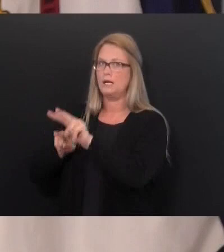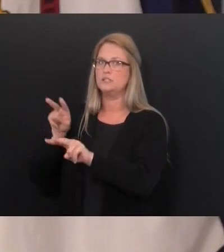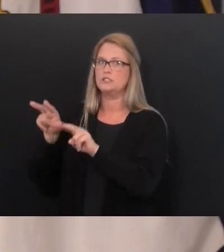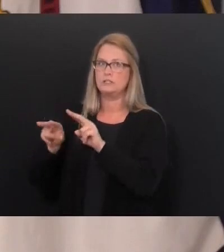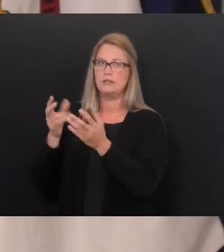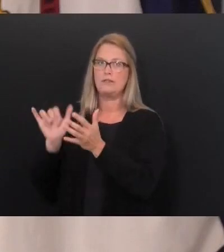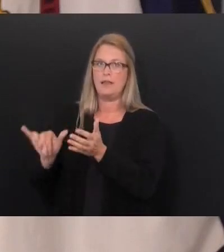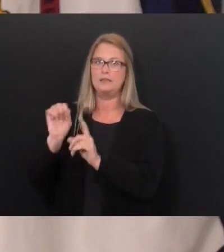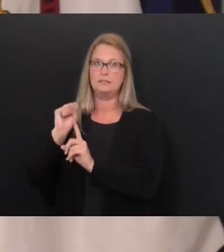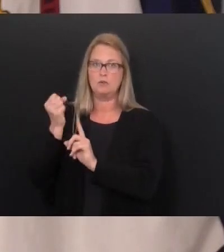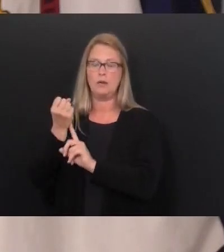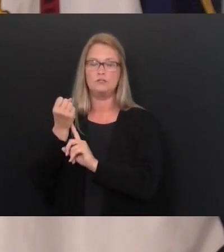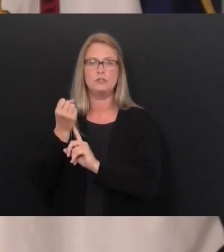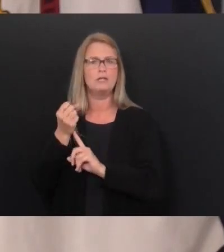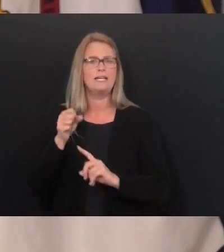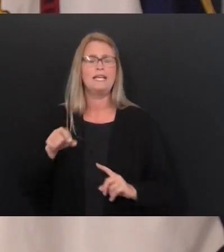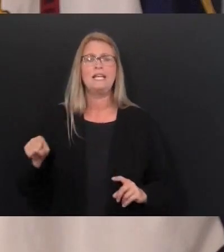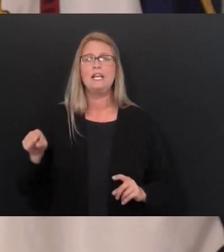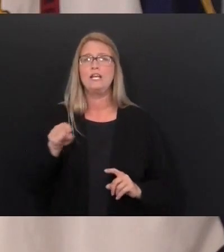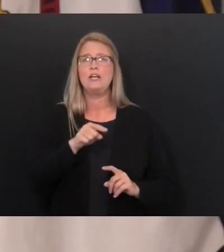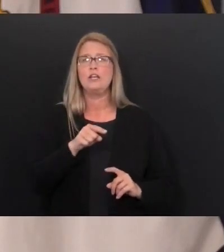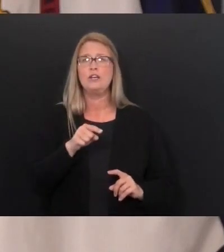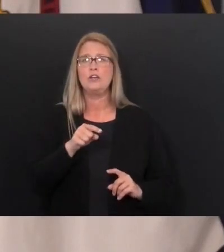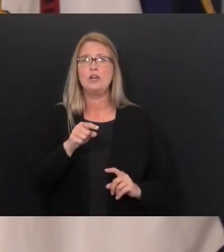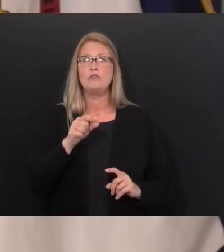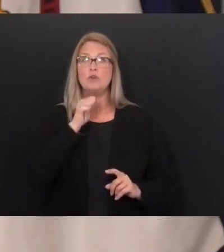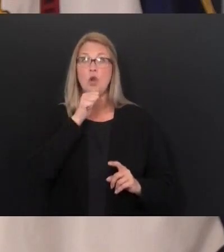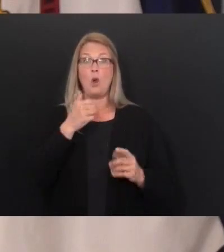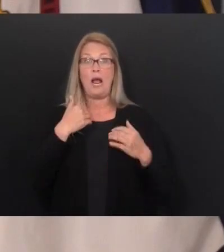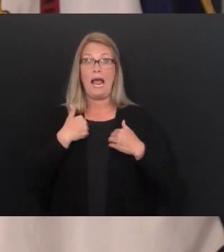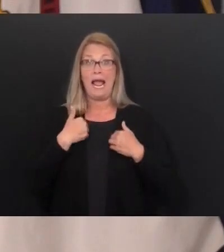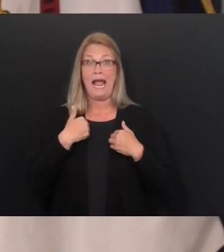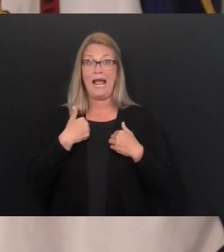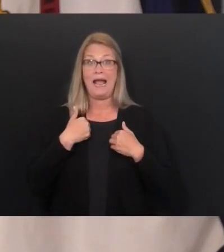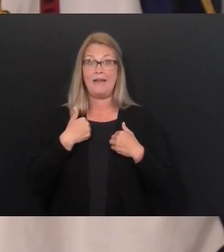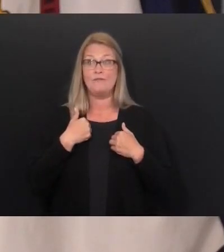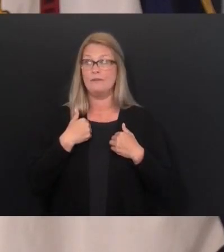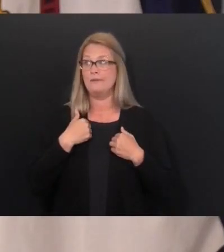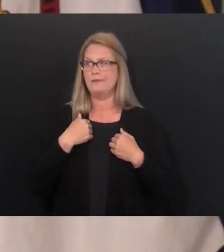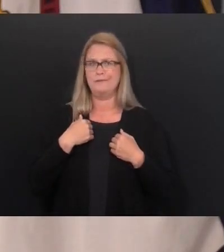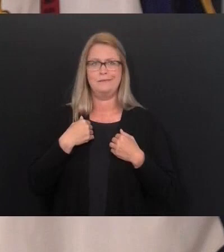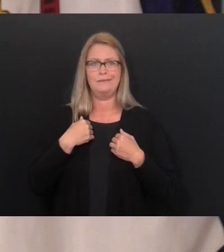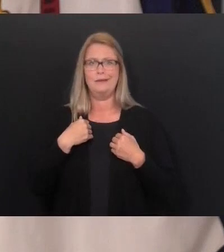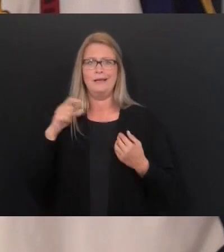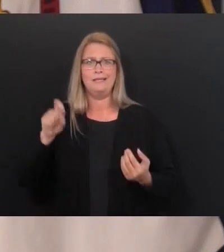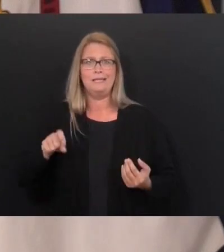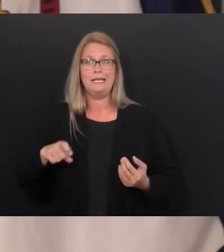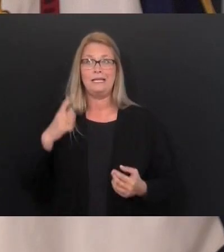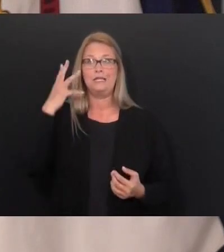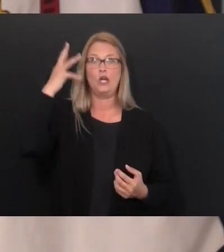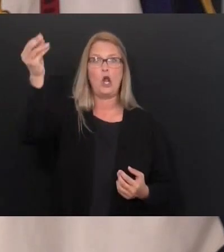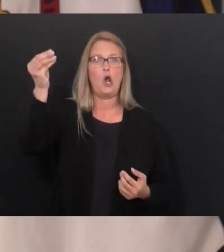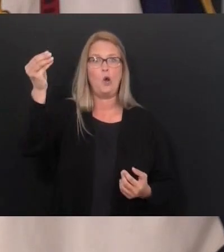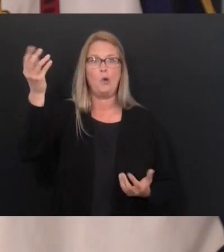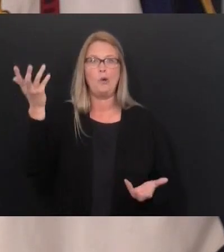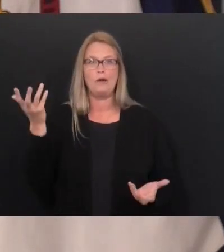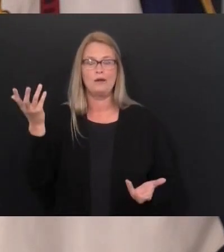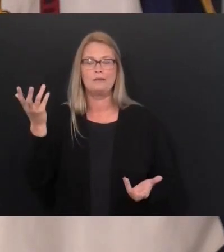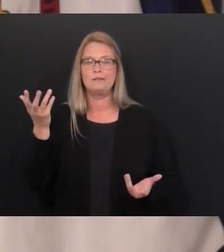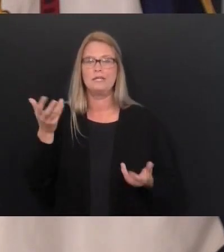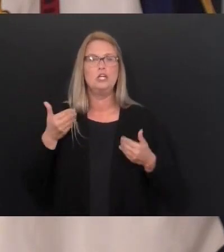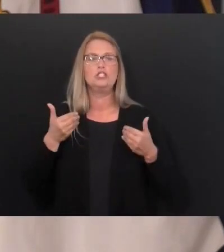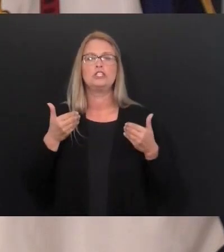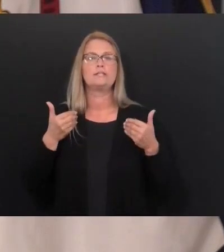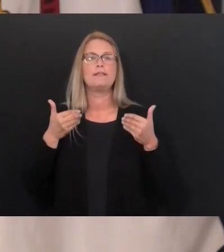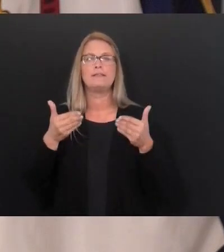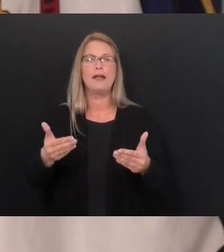watch. If you don't really have a need to go outside, why not just let this